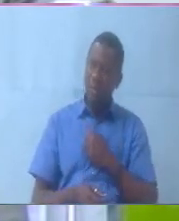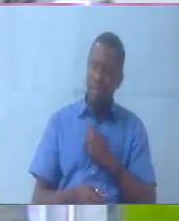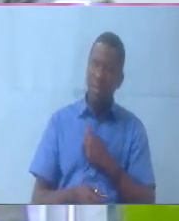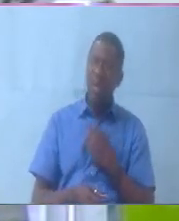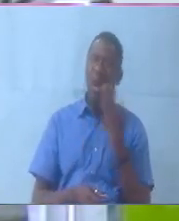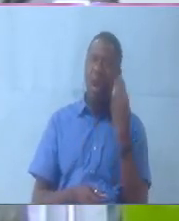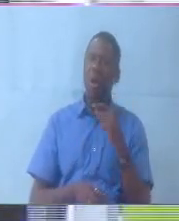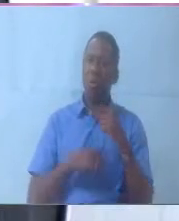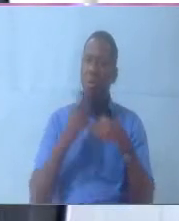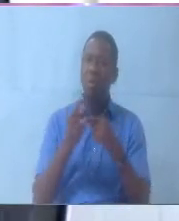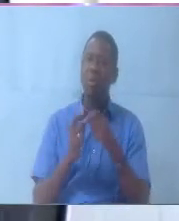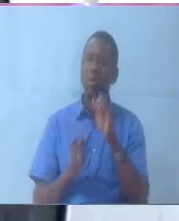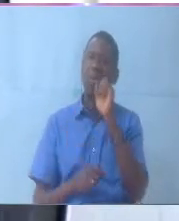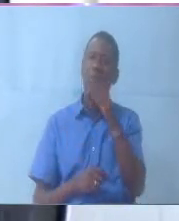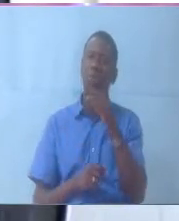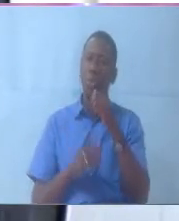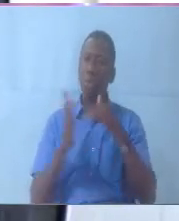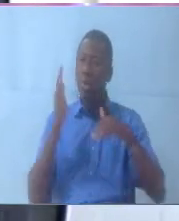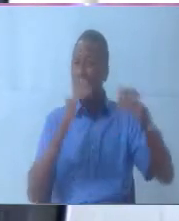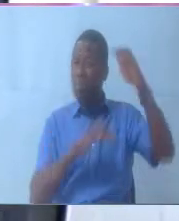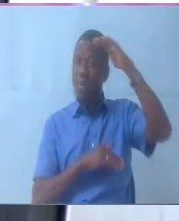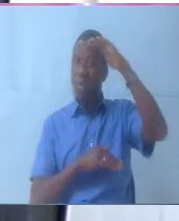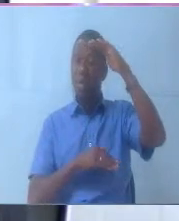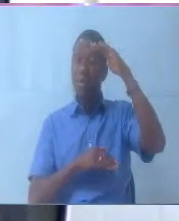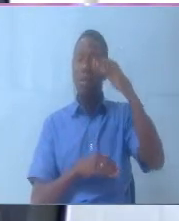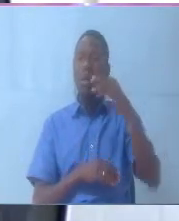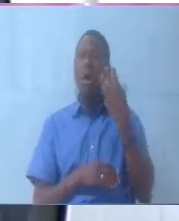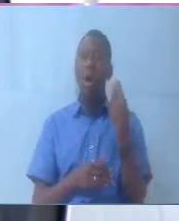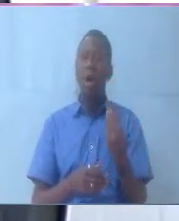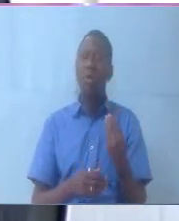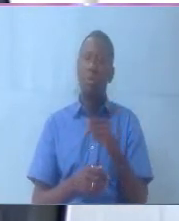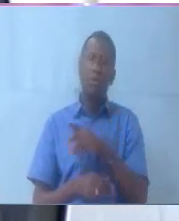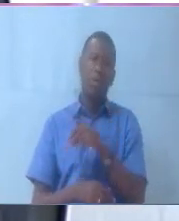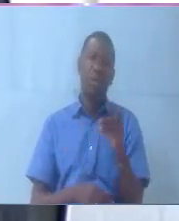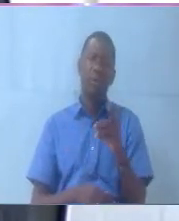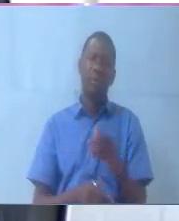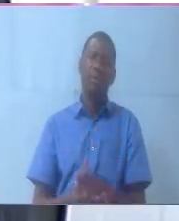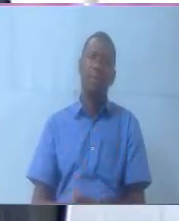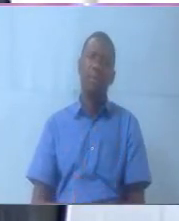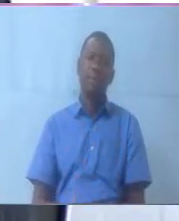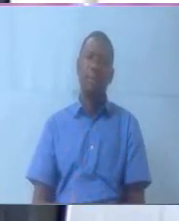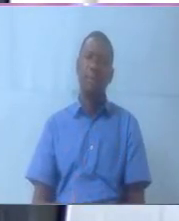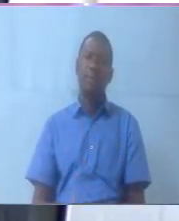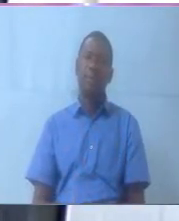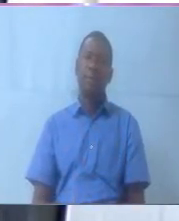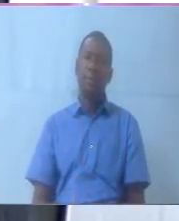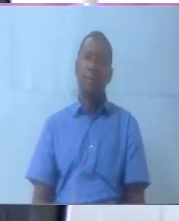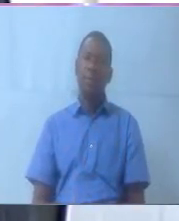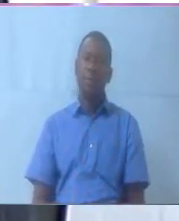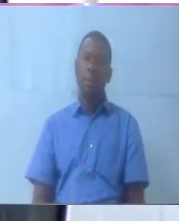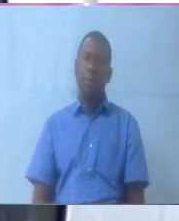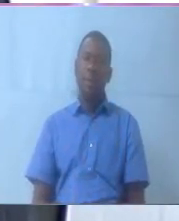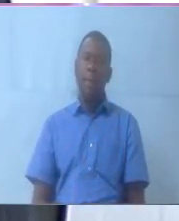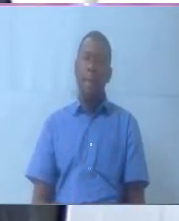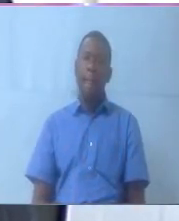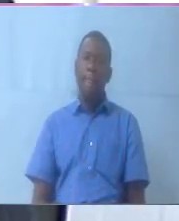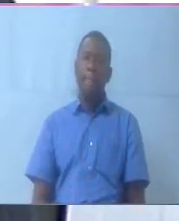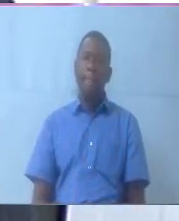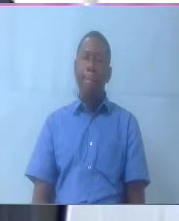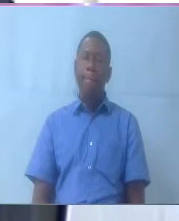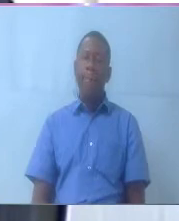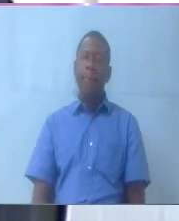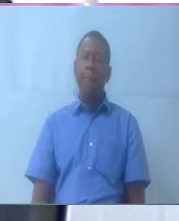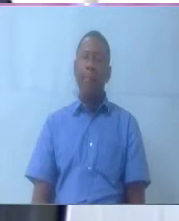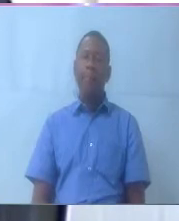superiors? Ido nyo kotangolo inara like kai jubeje pour ka bala fa itandila. Sai ila nyaton ka kotangolo. And I called the then